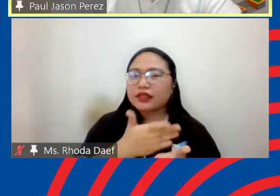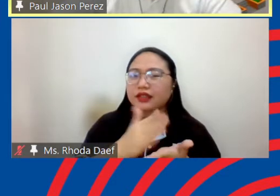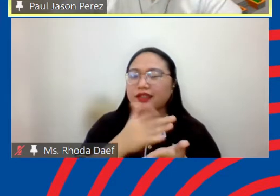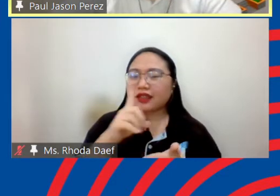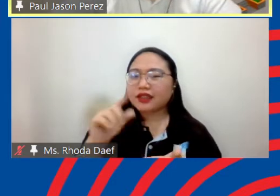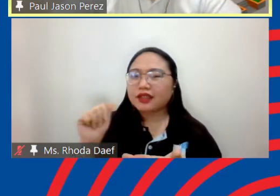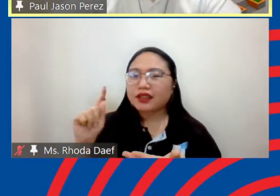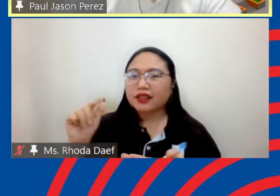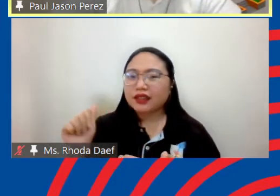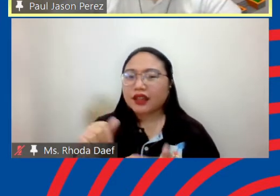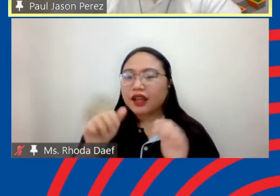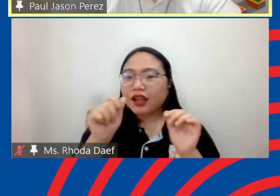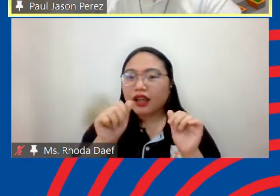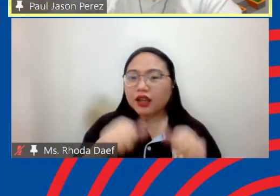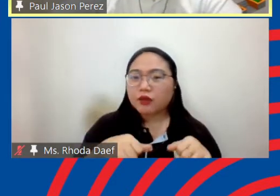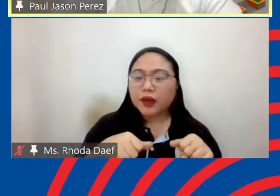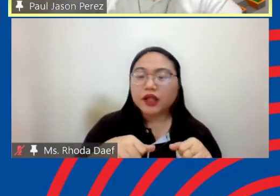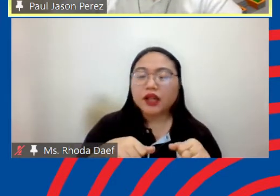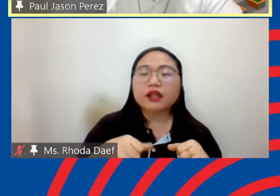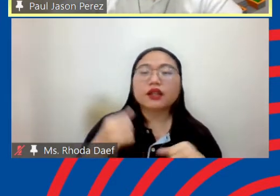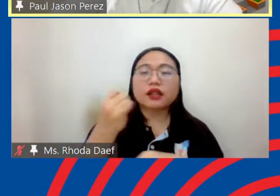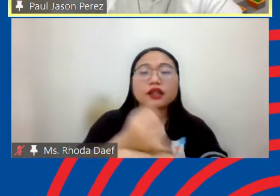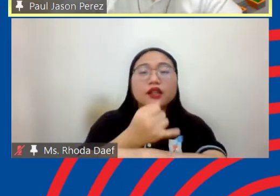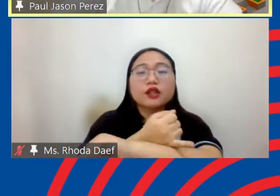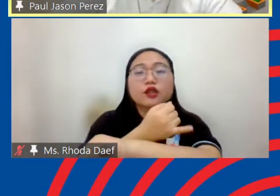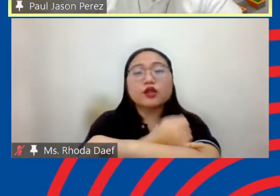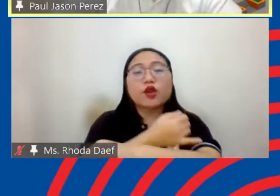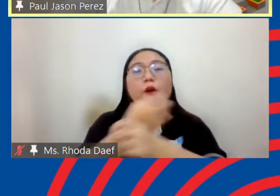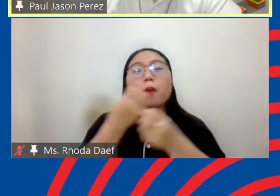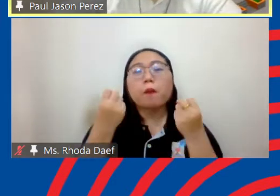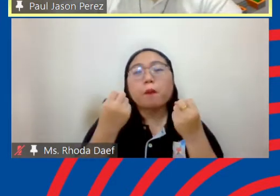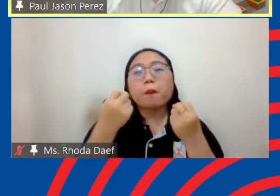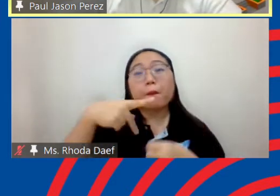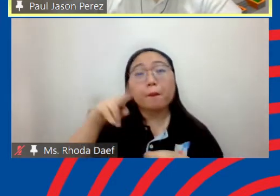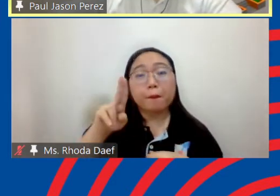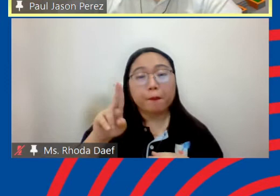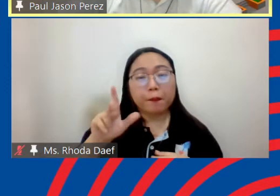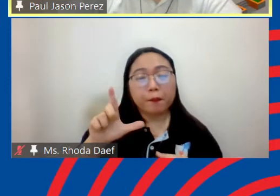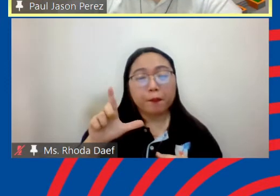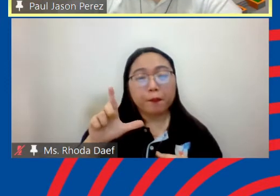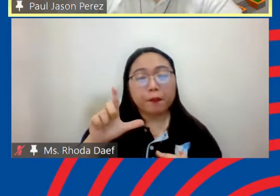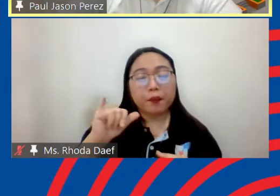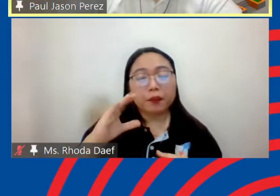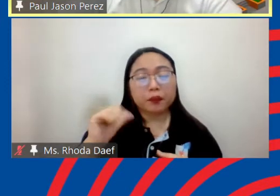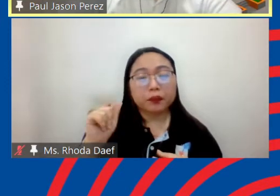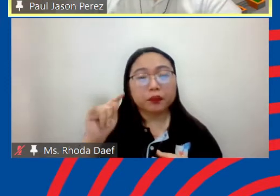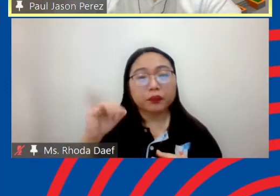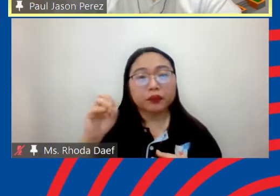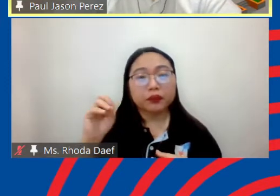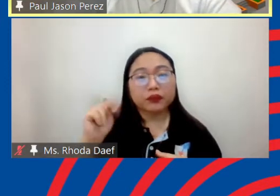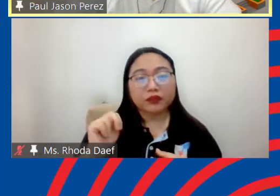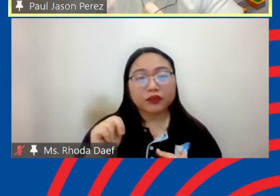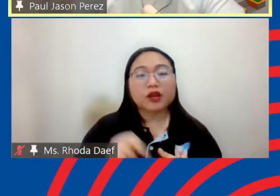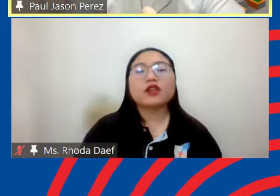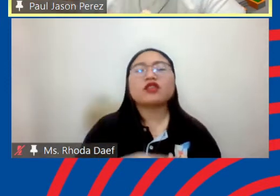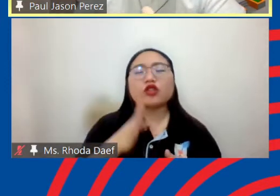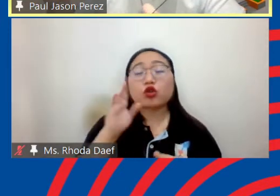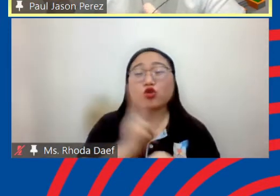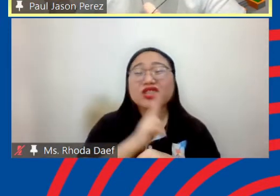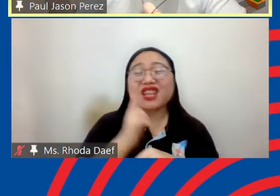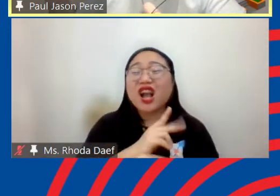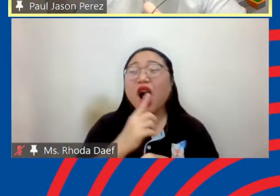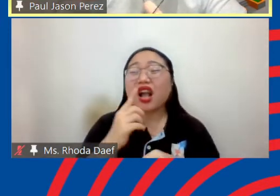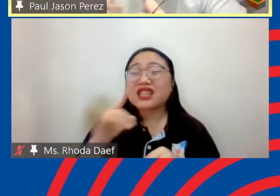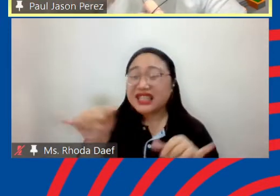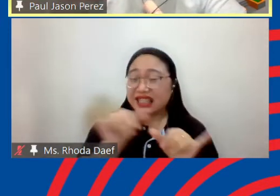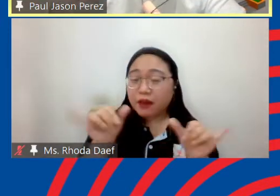to increase the number of publications based on that same research data, which makes sense,